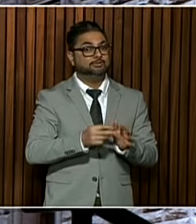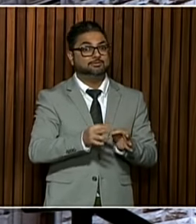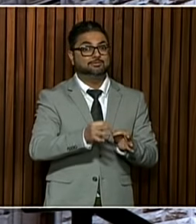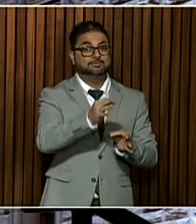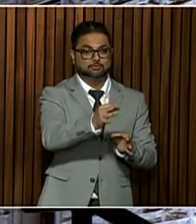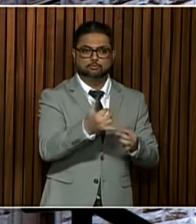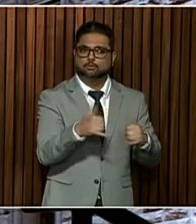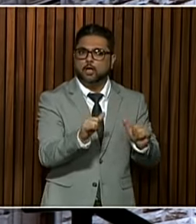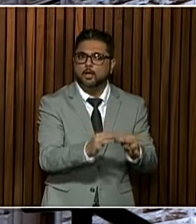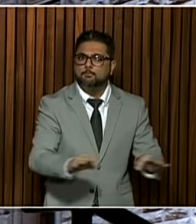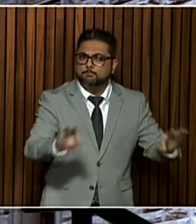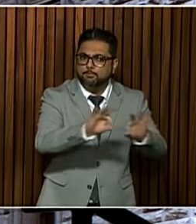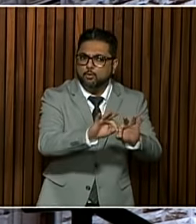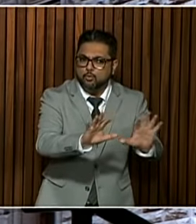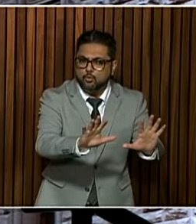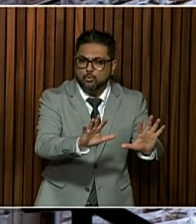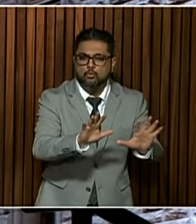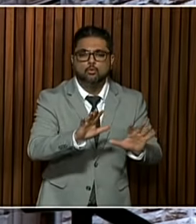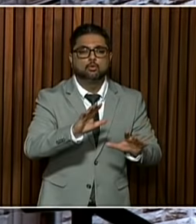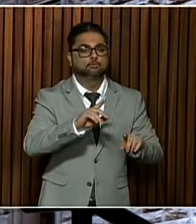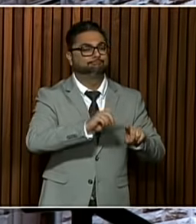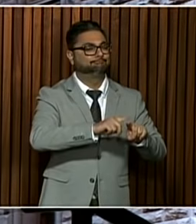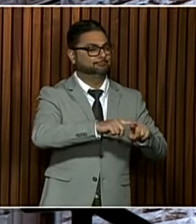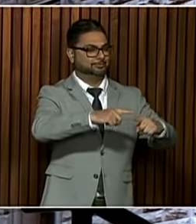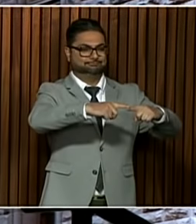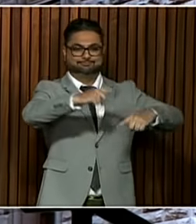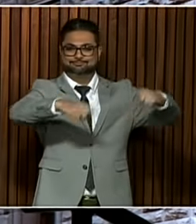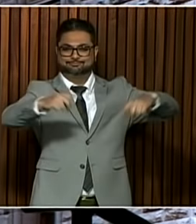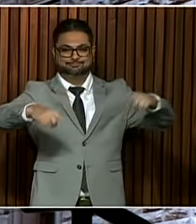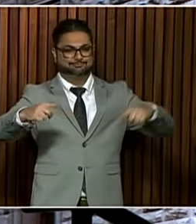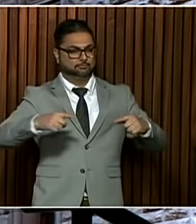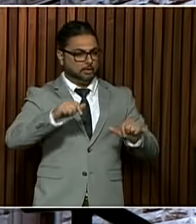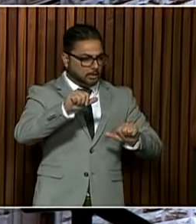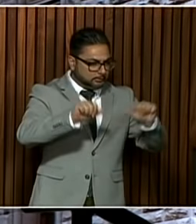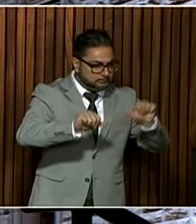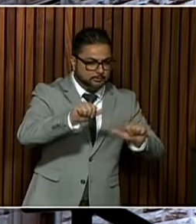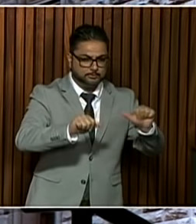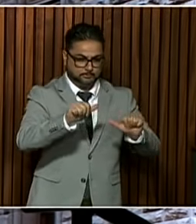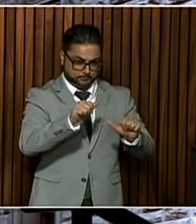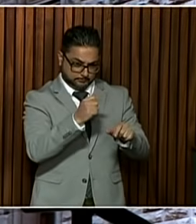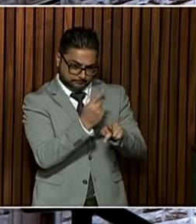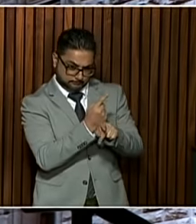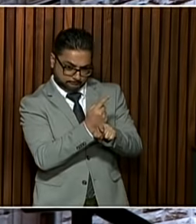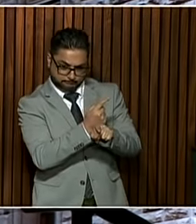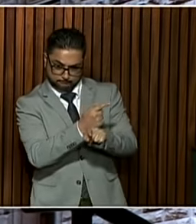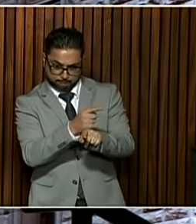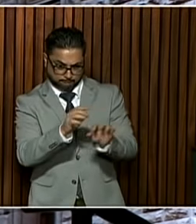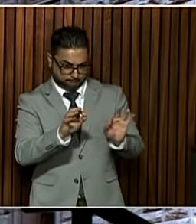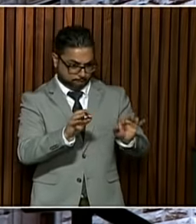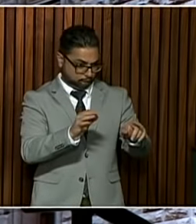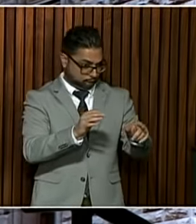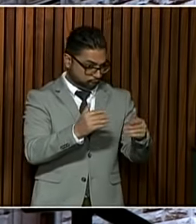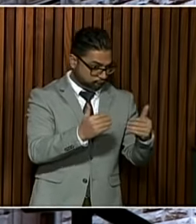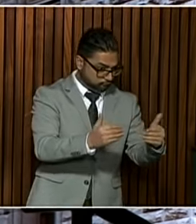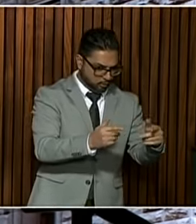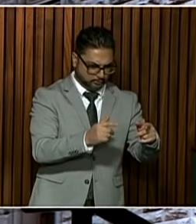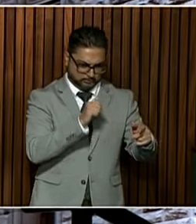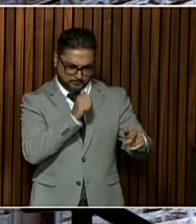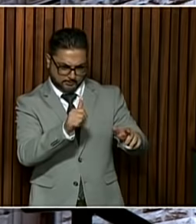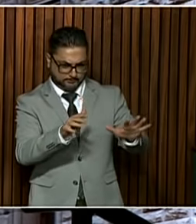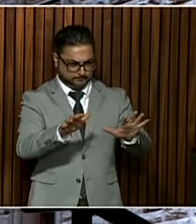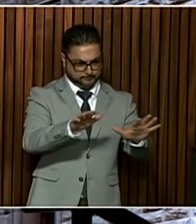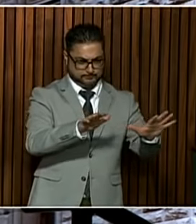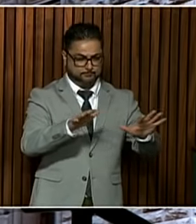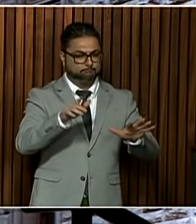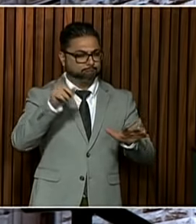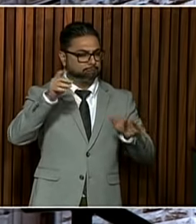those individual cases and make sure they're taken to the right tables with their healthcare provider as well as with the facility